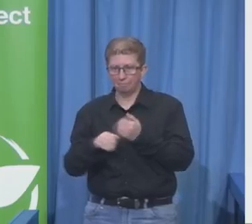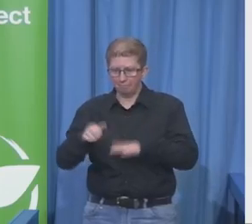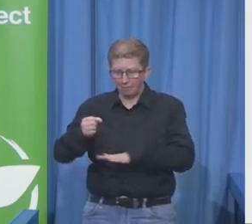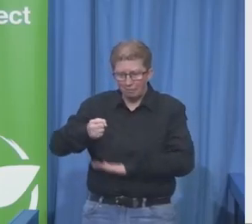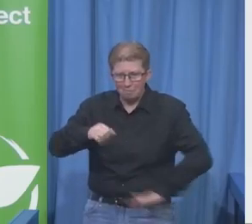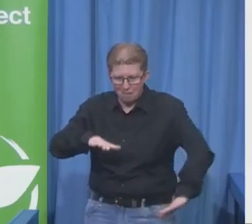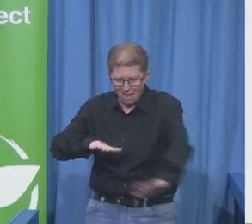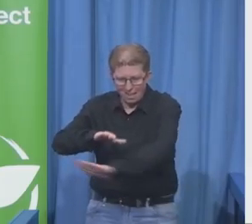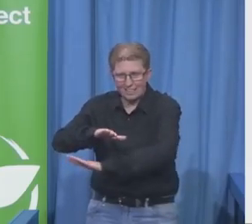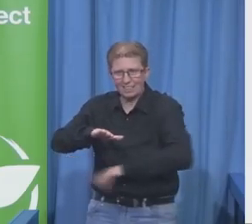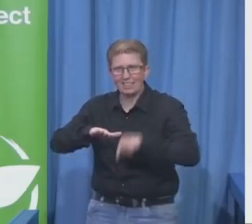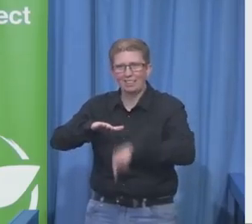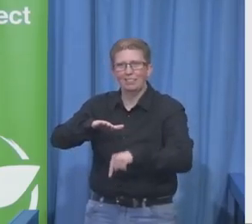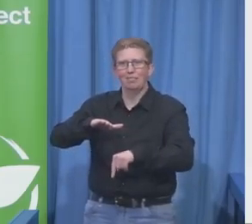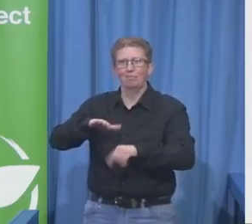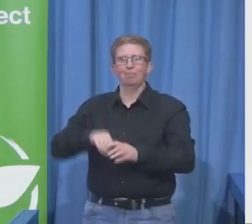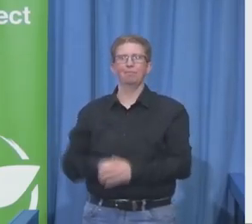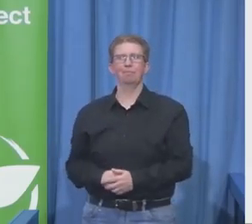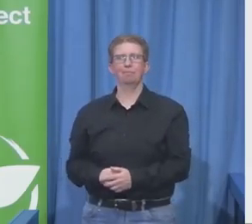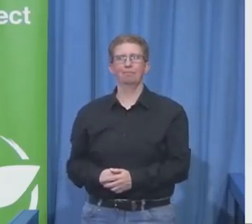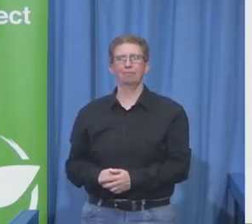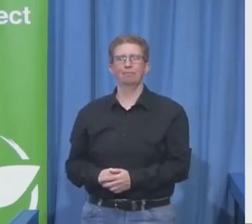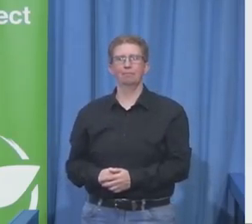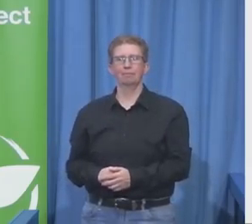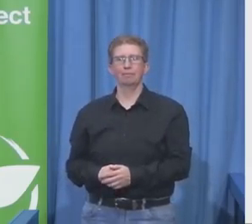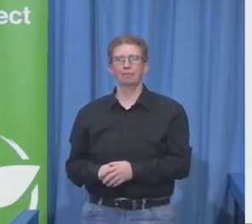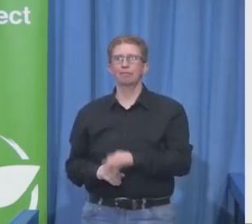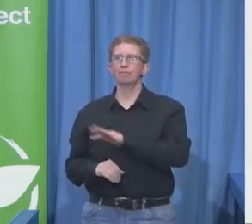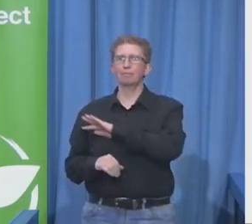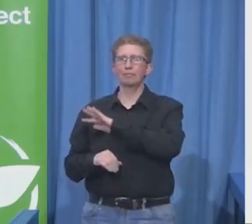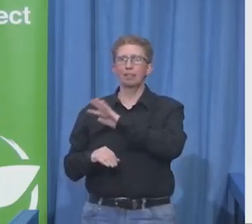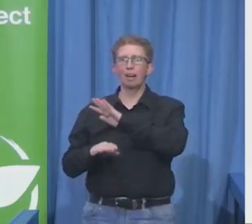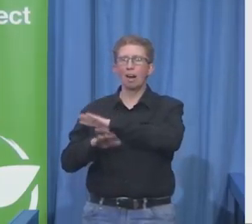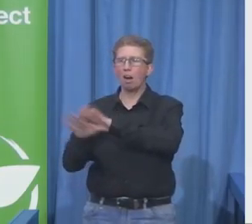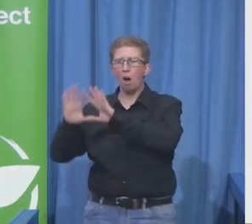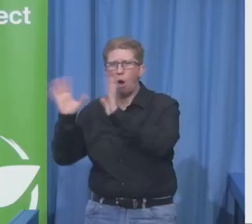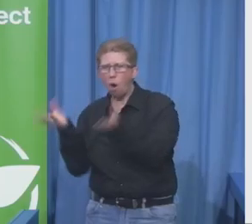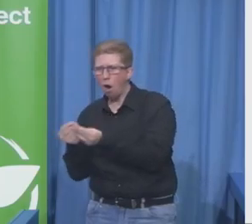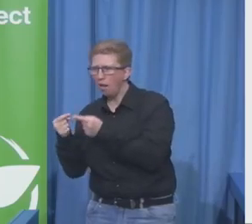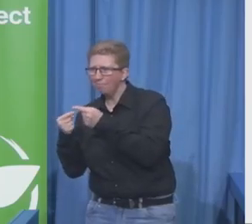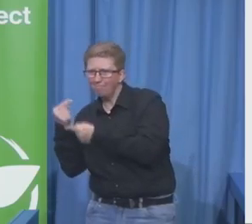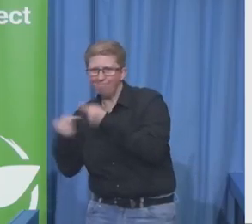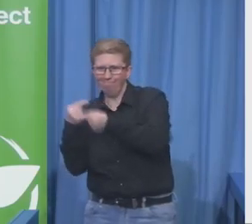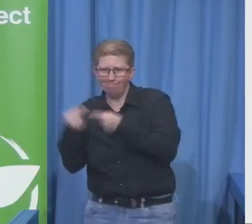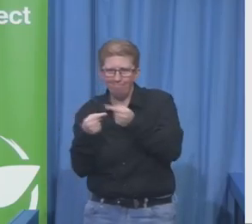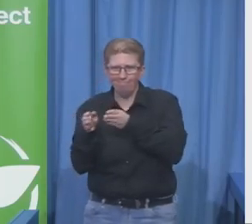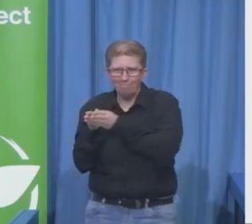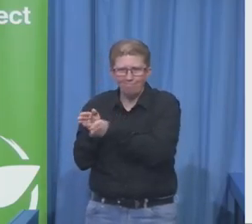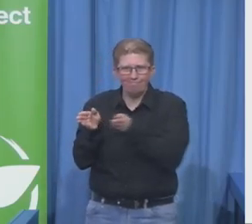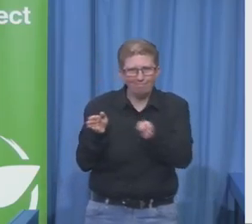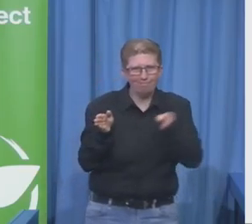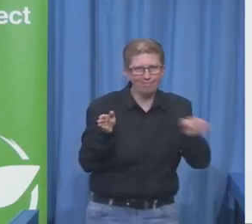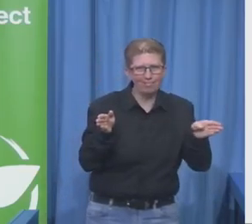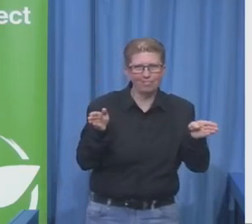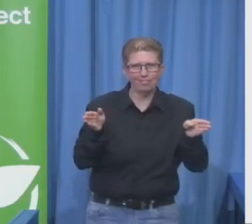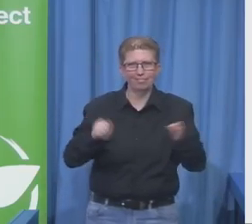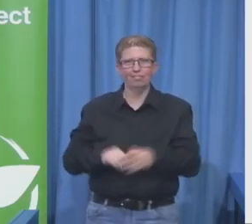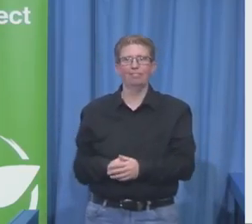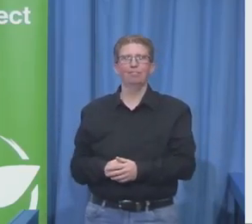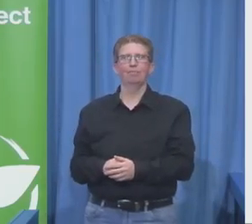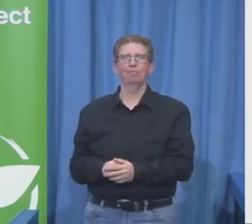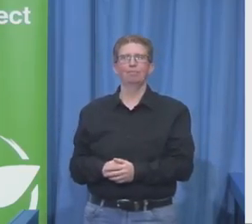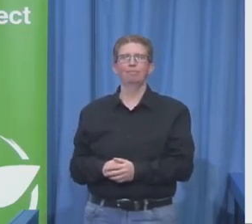any intervention in the space of diversity and inclusion was our motto of nothing about us